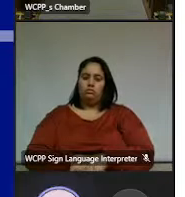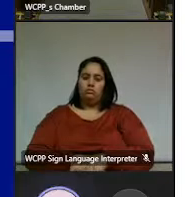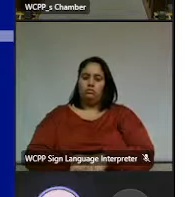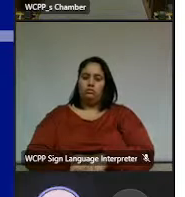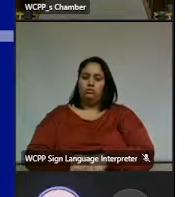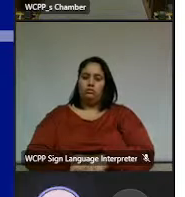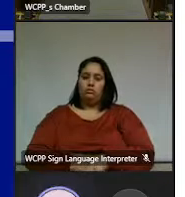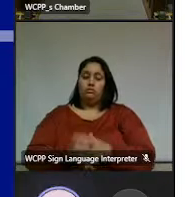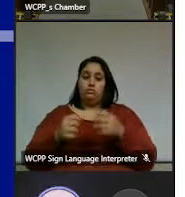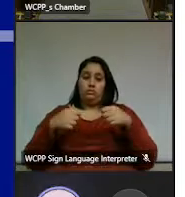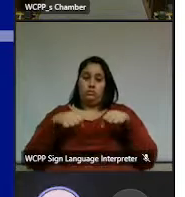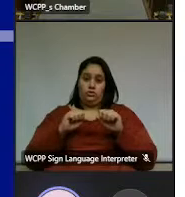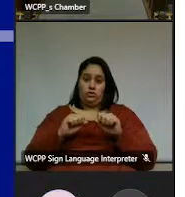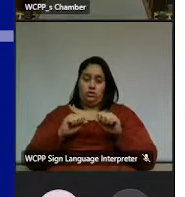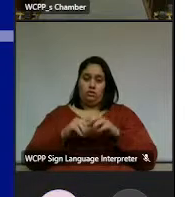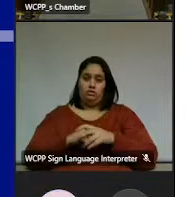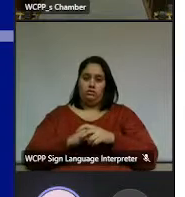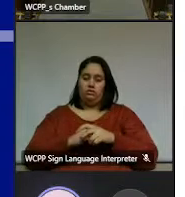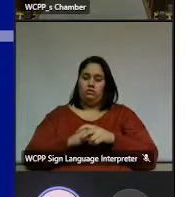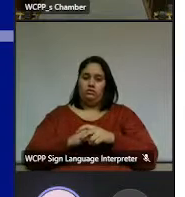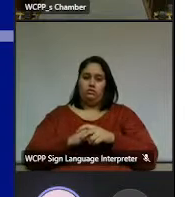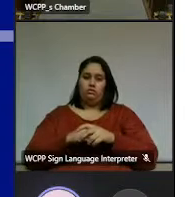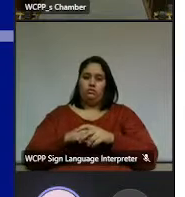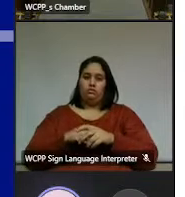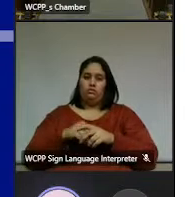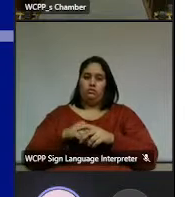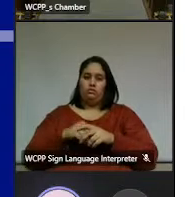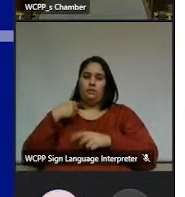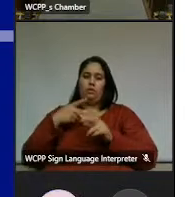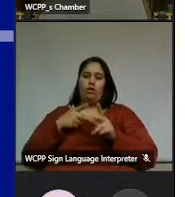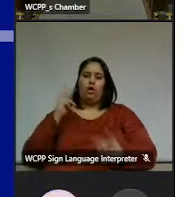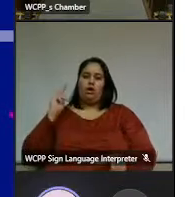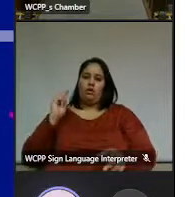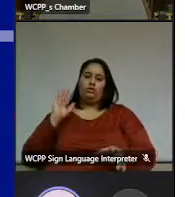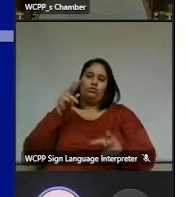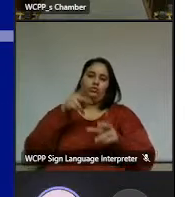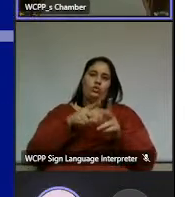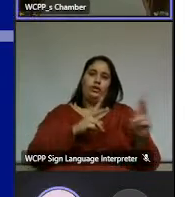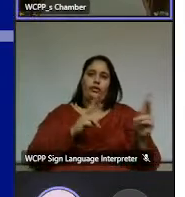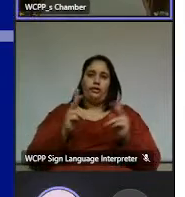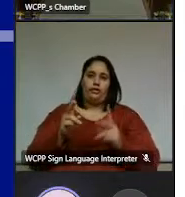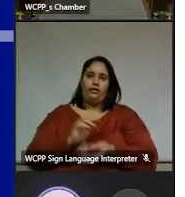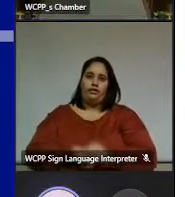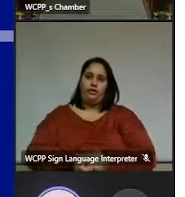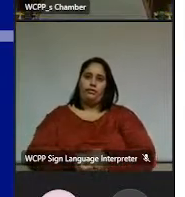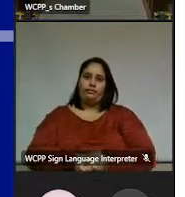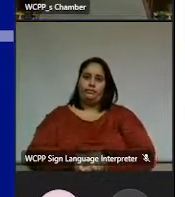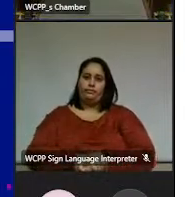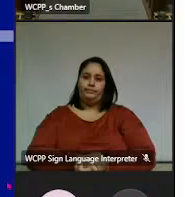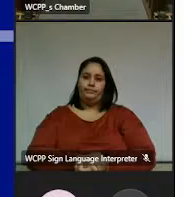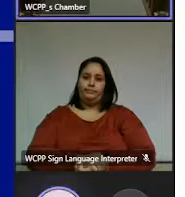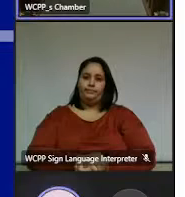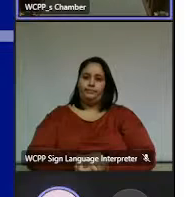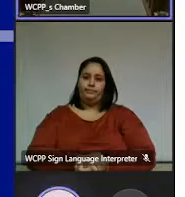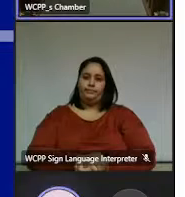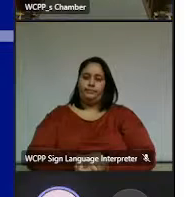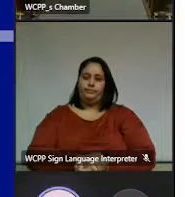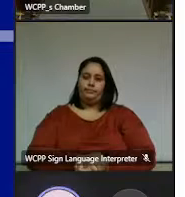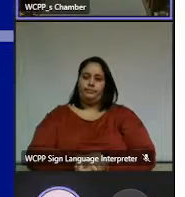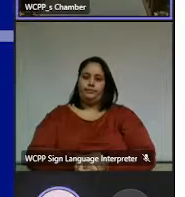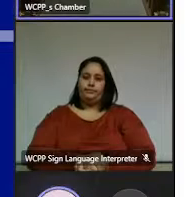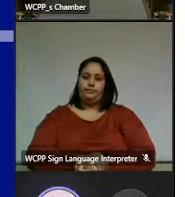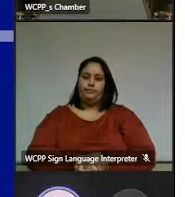check. Perhaps I should just log out and log in again. System has echo. The item is off